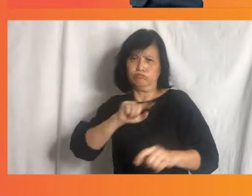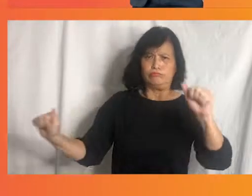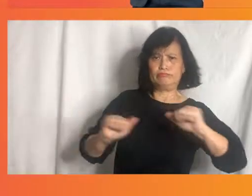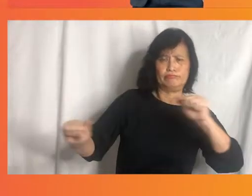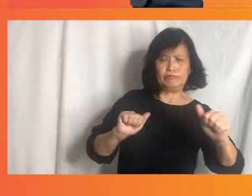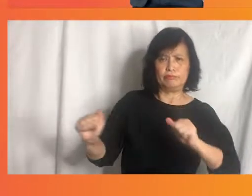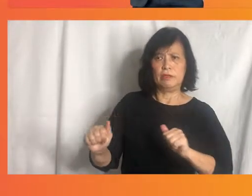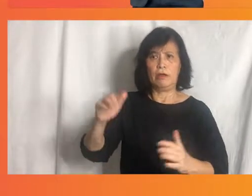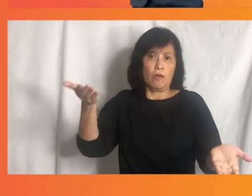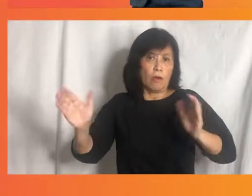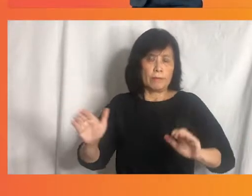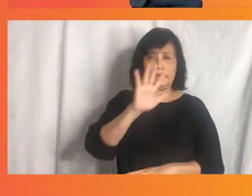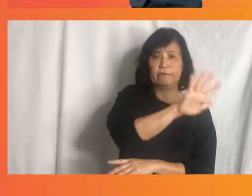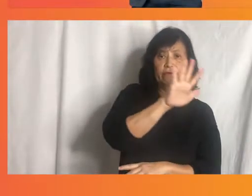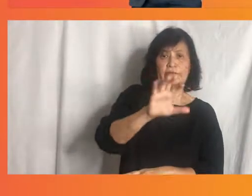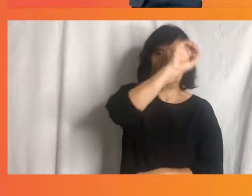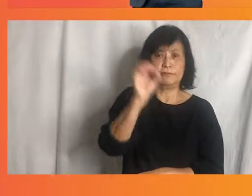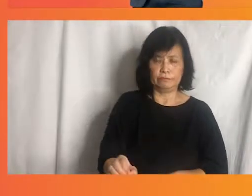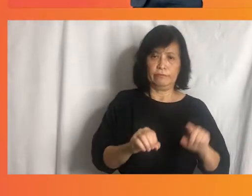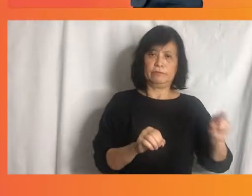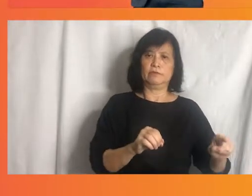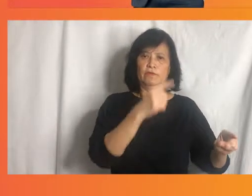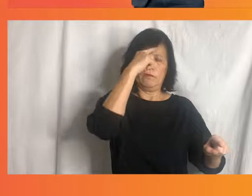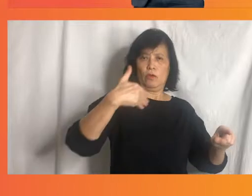to 55% in typically developing youth.